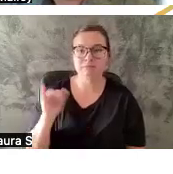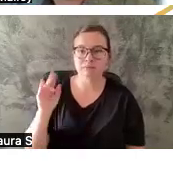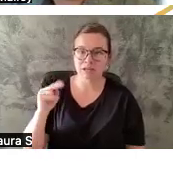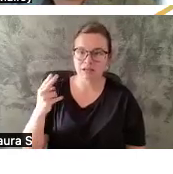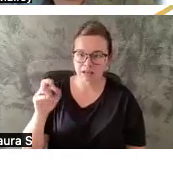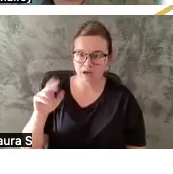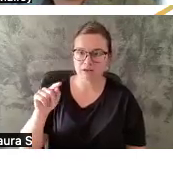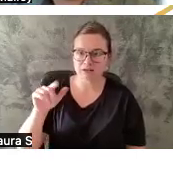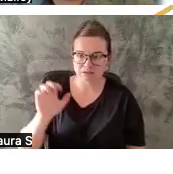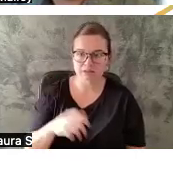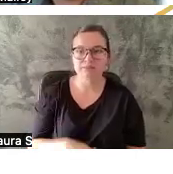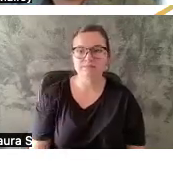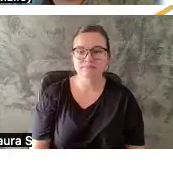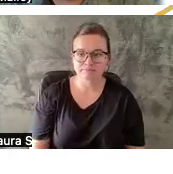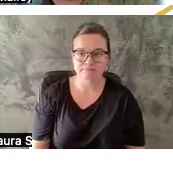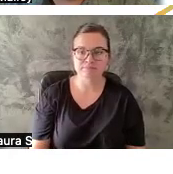Inheritance.